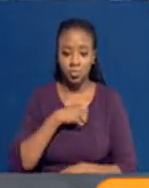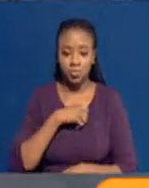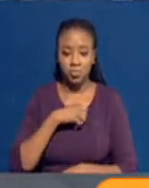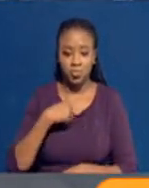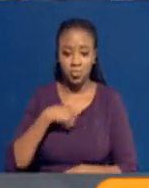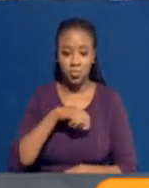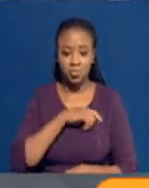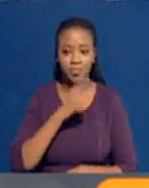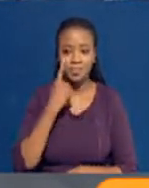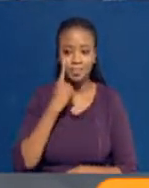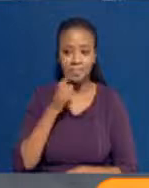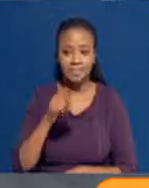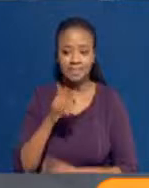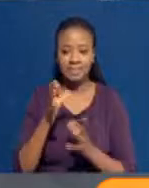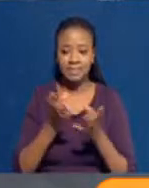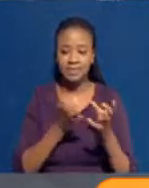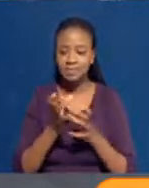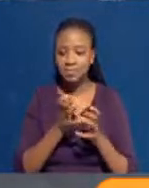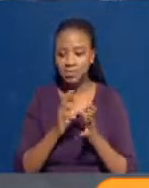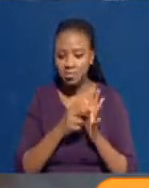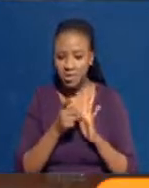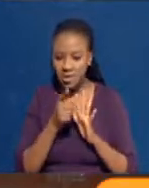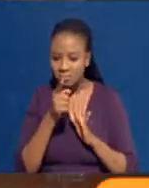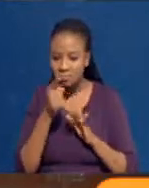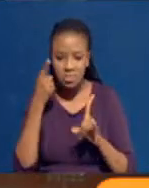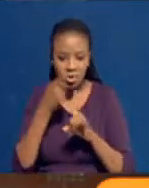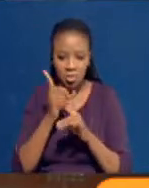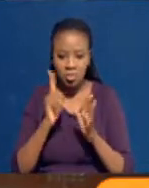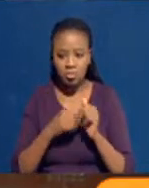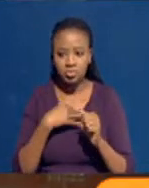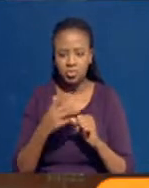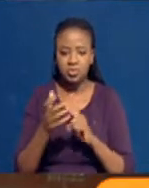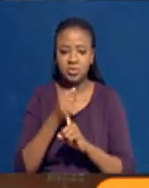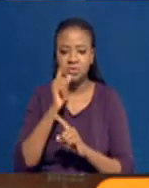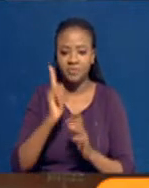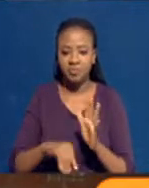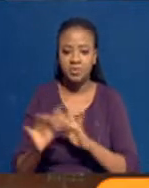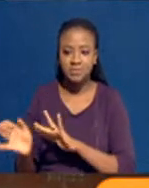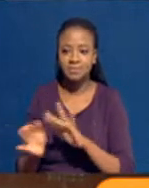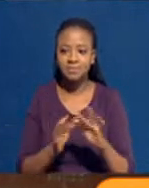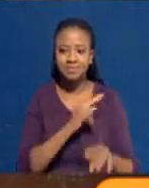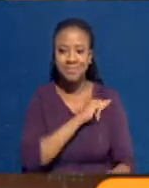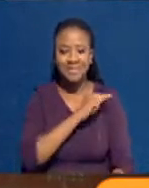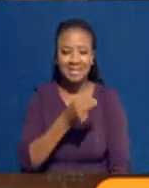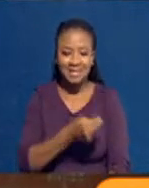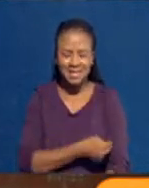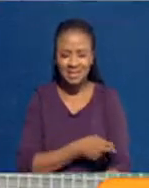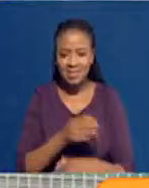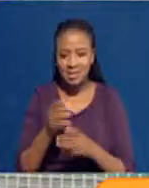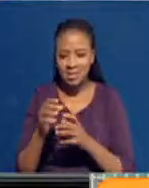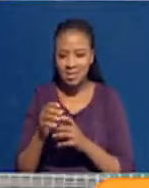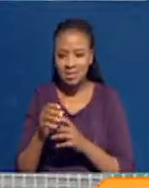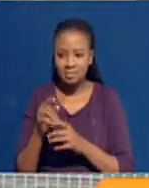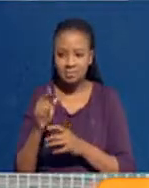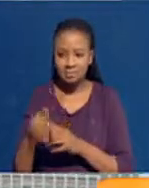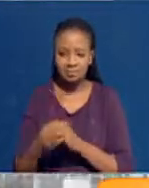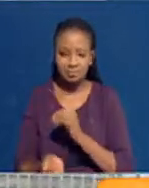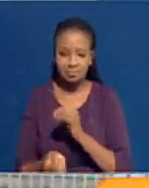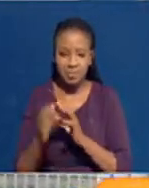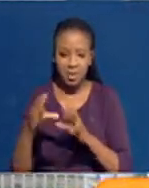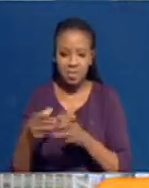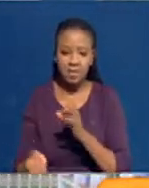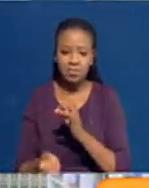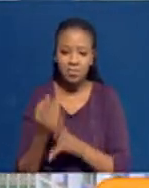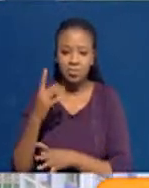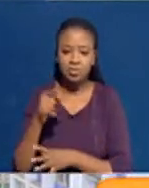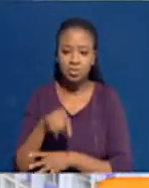it's about what one wants to achieve. Nigerian tech startup Seamless HR has launched operations in the